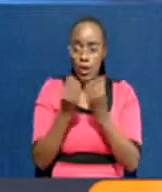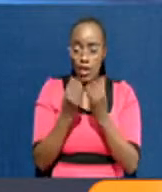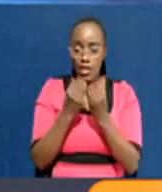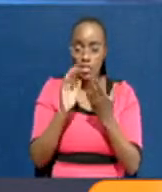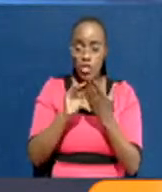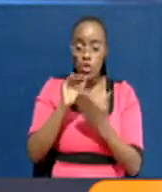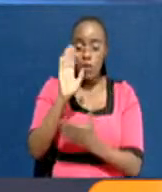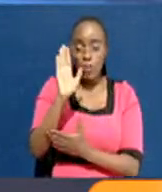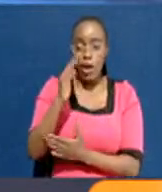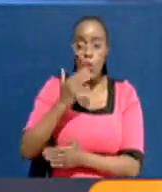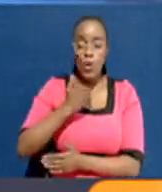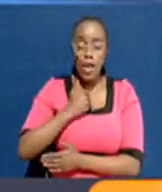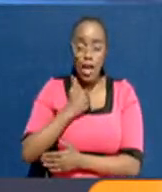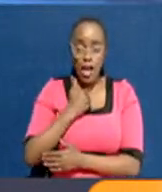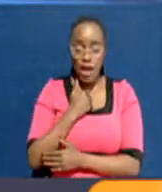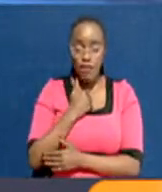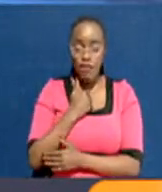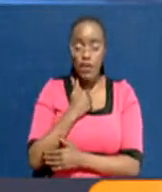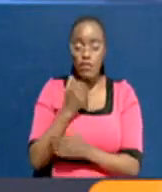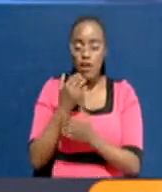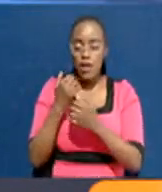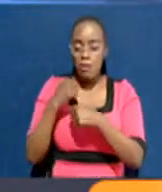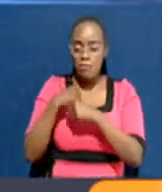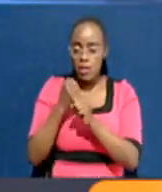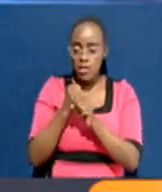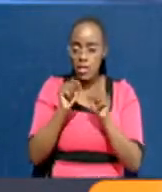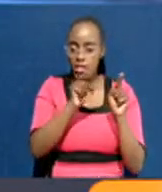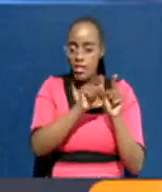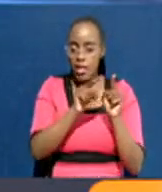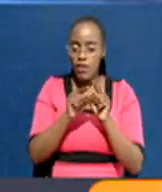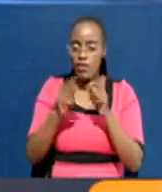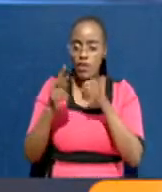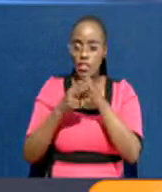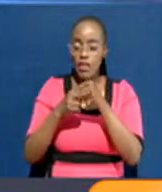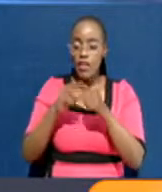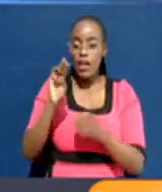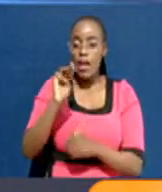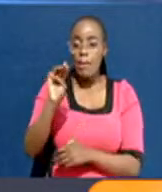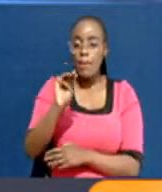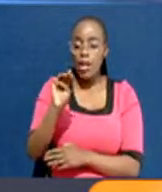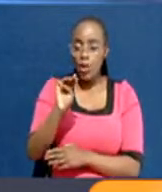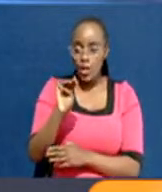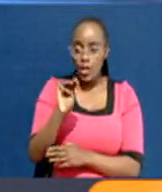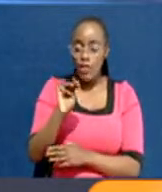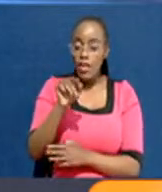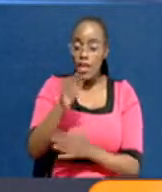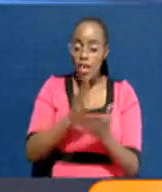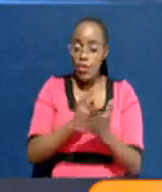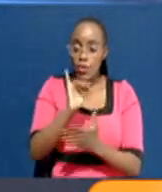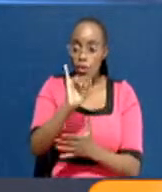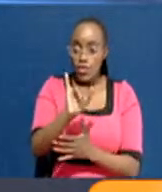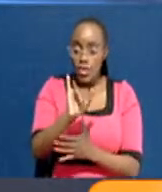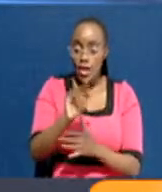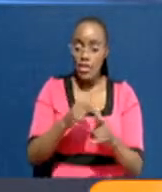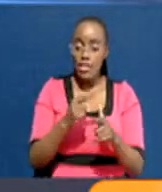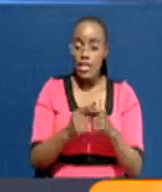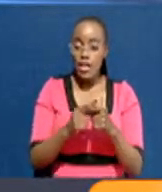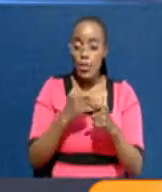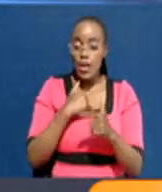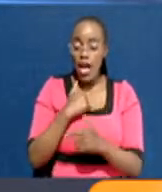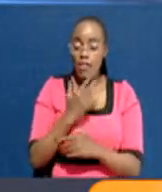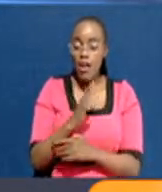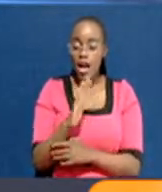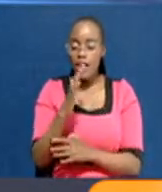we have catalyzed the planting of over 7 million trees. And beyond that, we have a tree